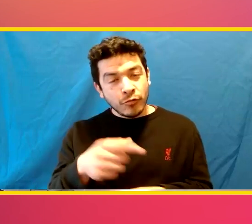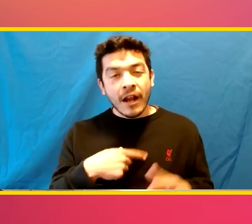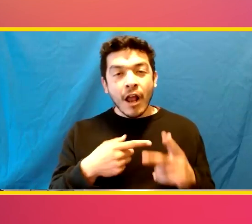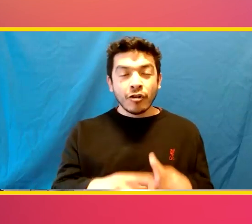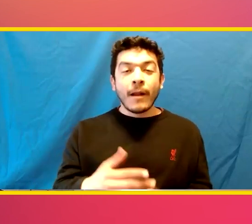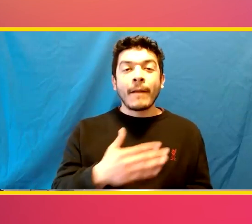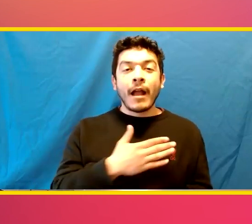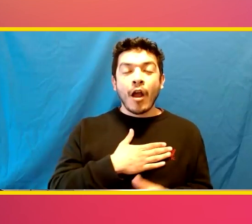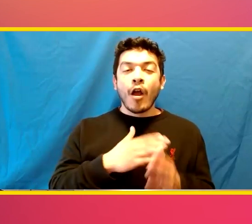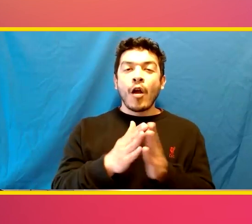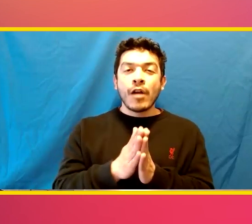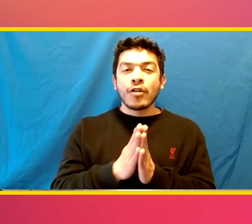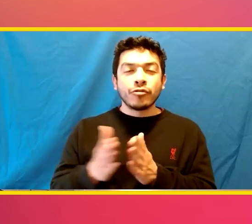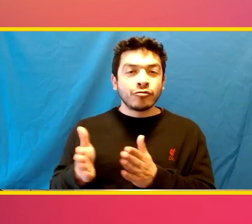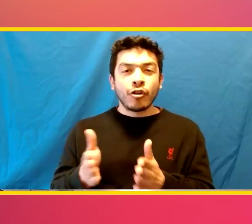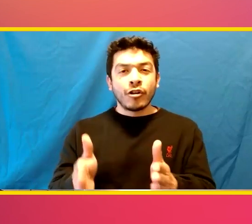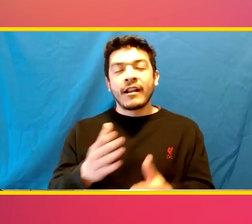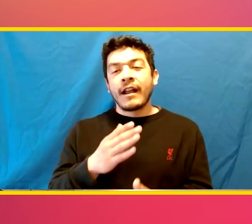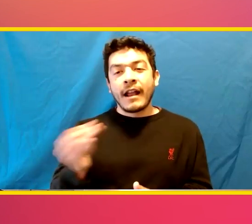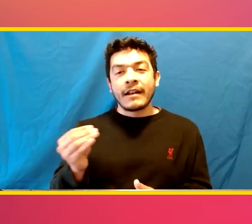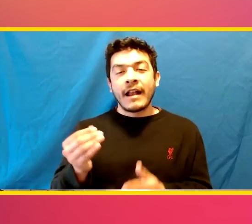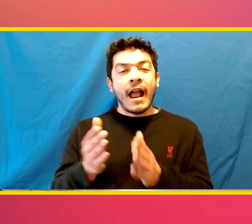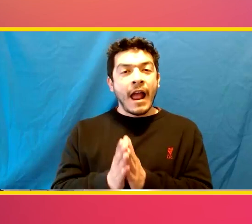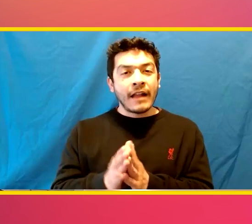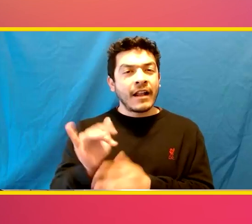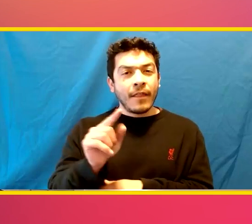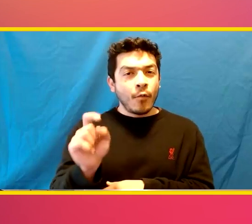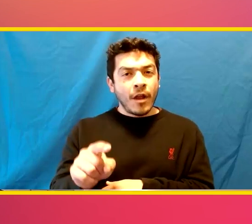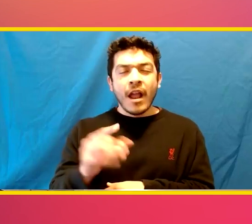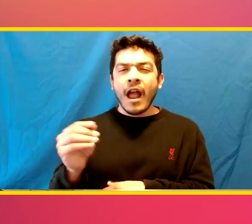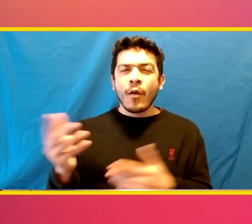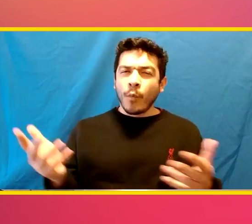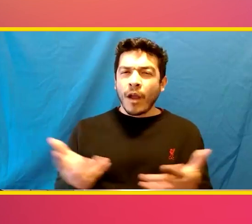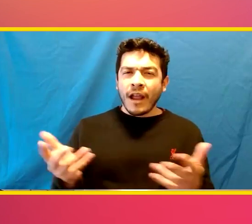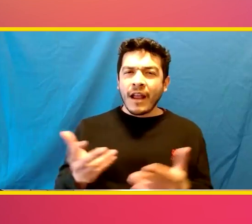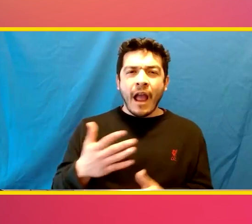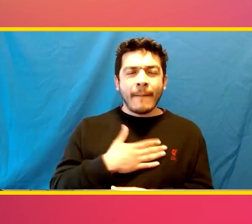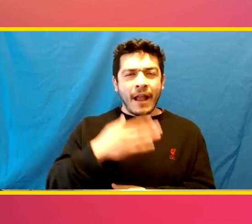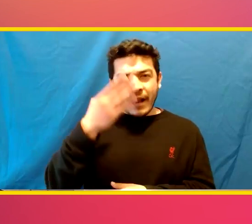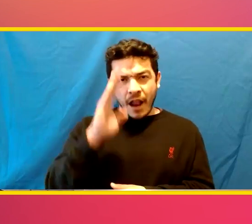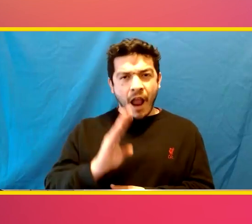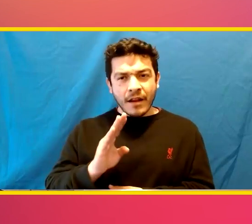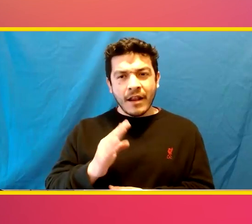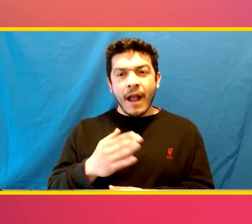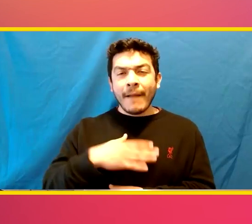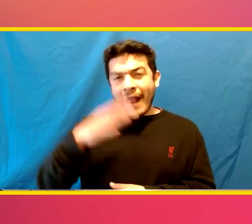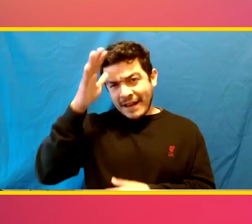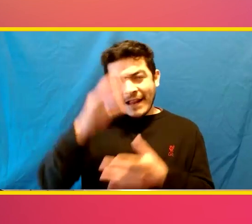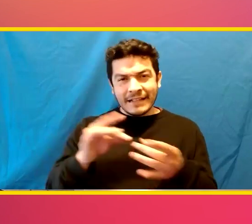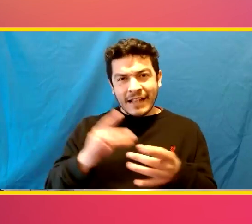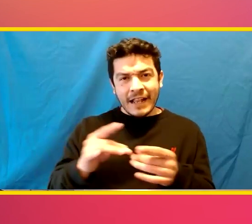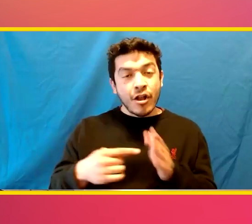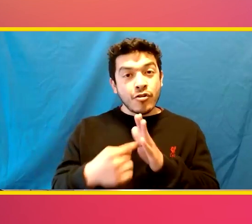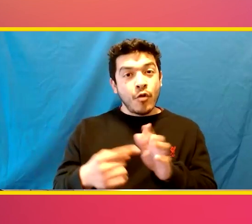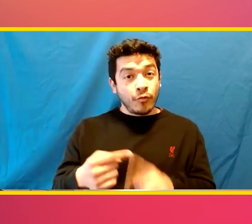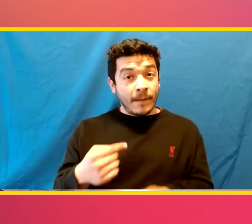my own prayer journey and asking the question, and what my God, my dad is saying, revealed